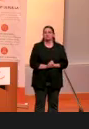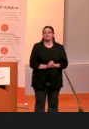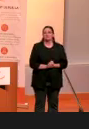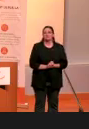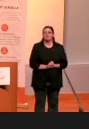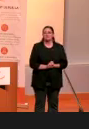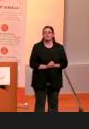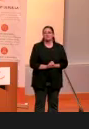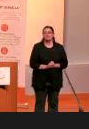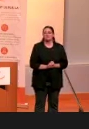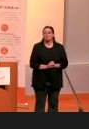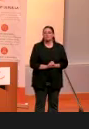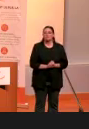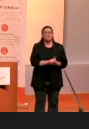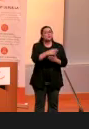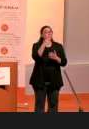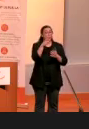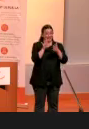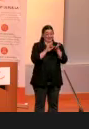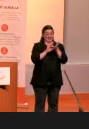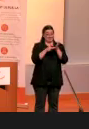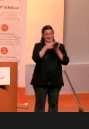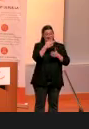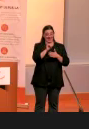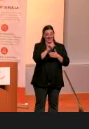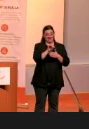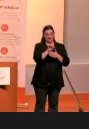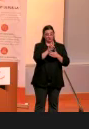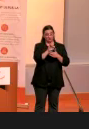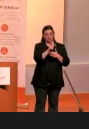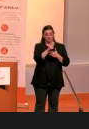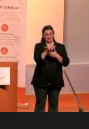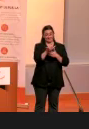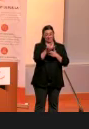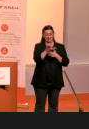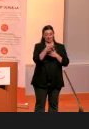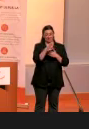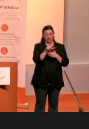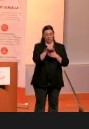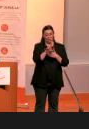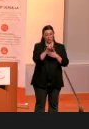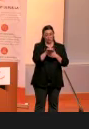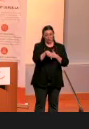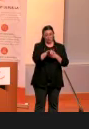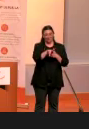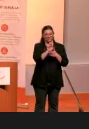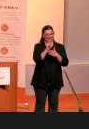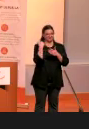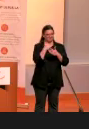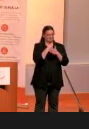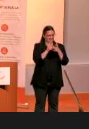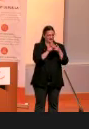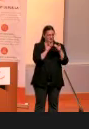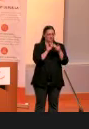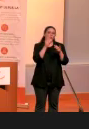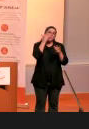So, I mentioned hydroxychloroquine. We also know that after you've been on hydroxychloroquine for a long